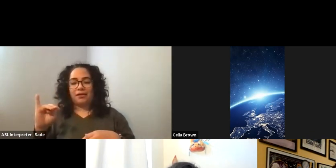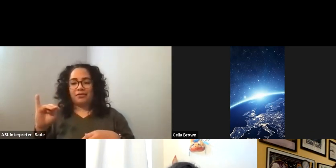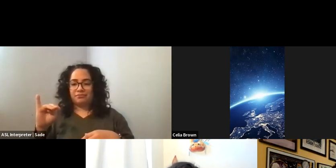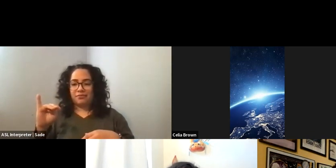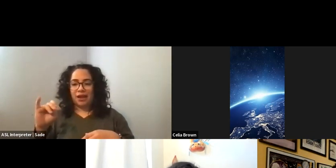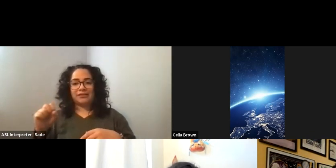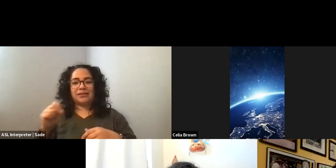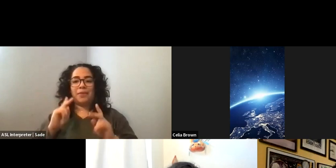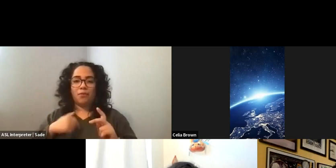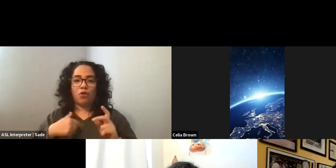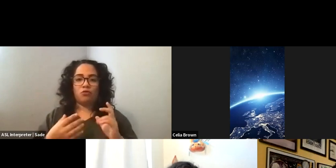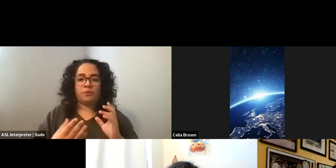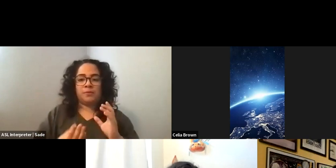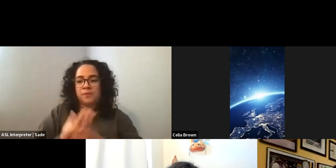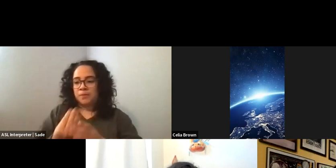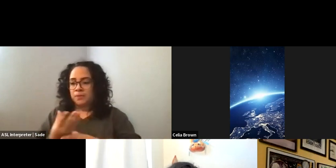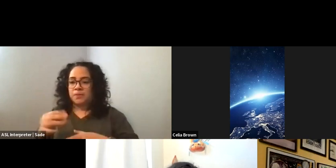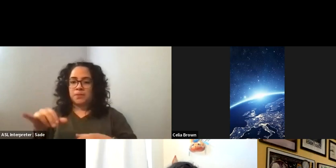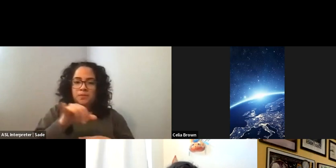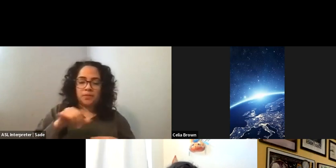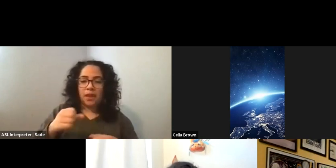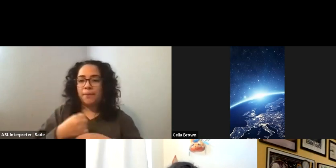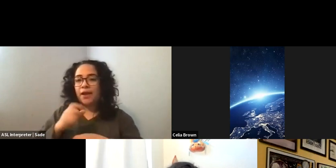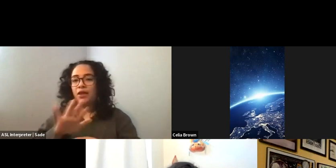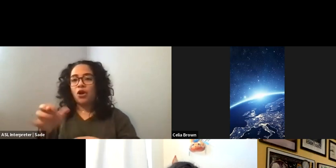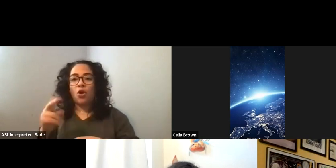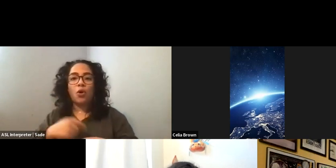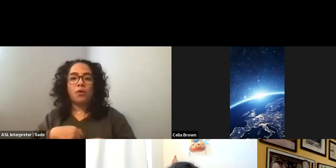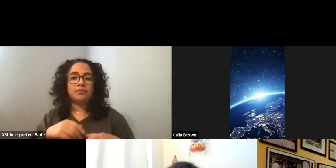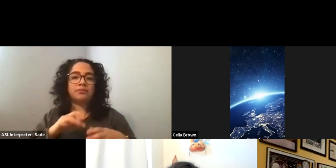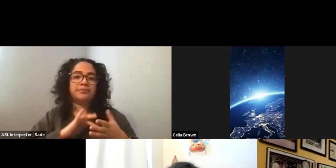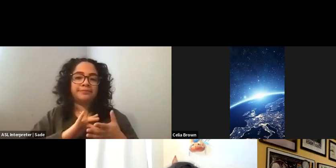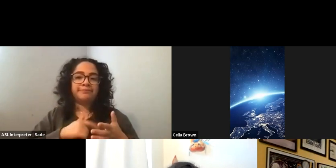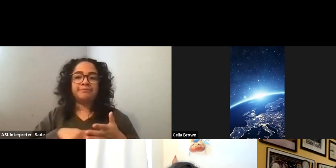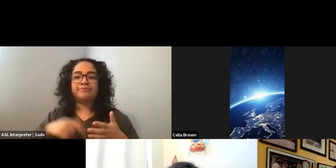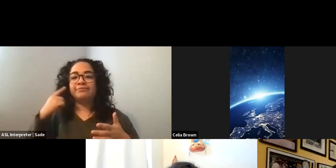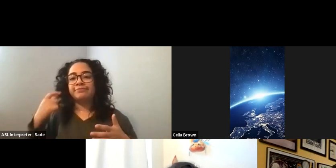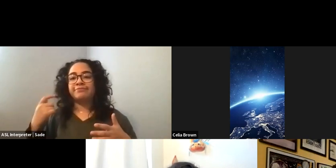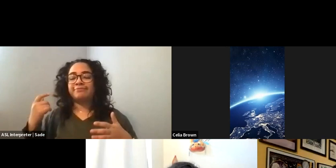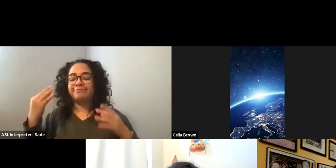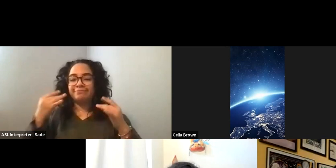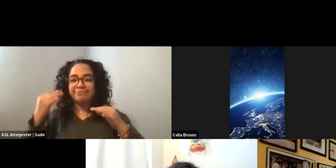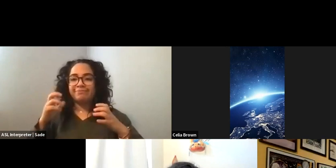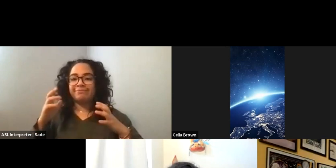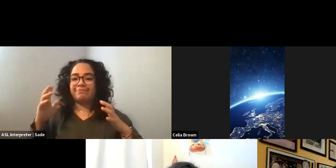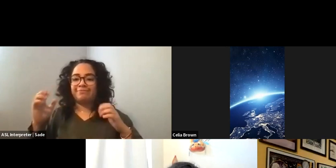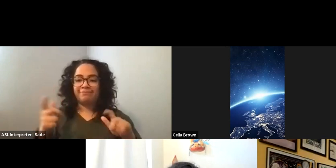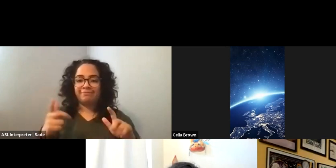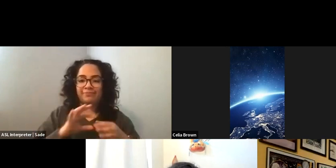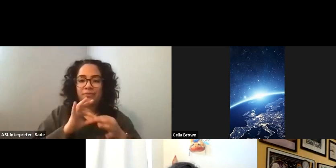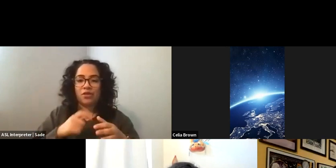gardens and made their own medicine. I think a lot about the crazy and mad